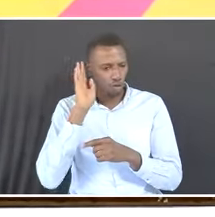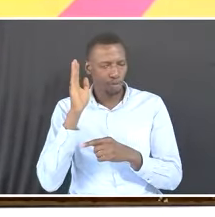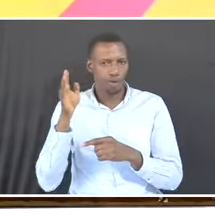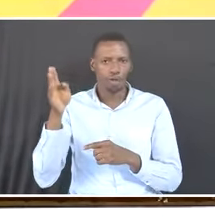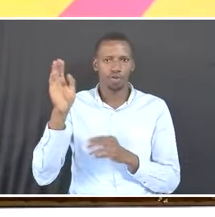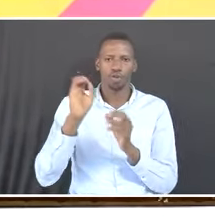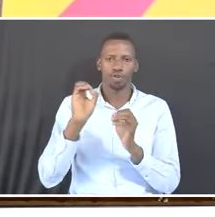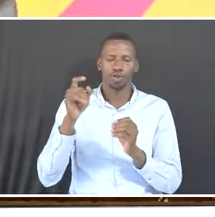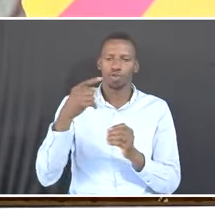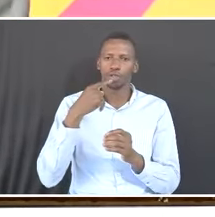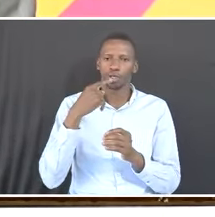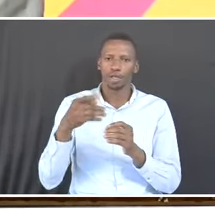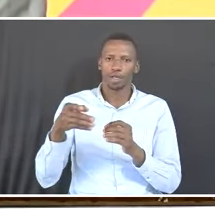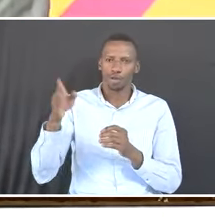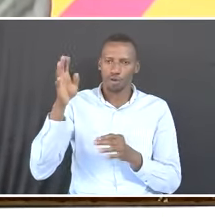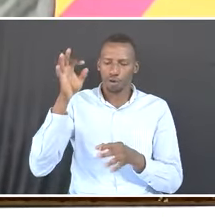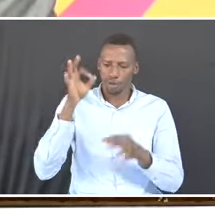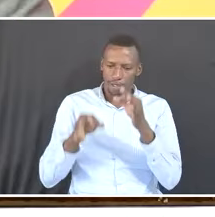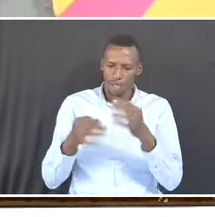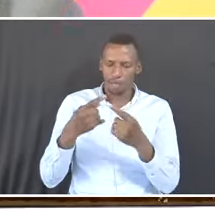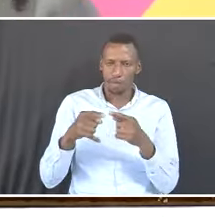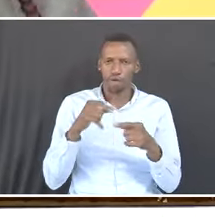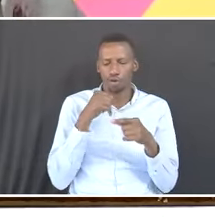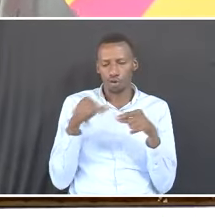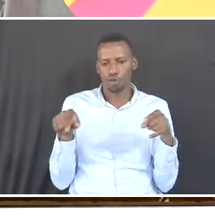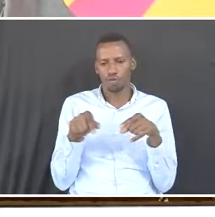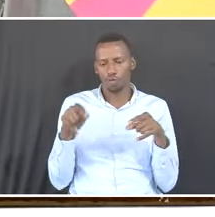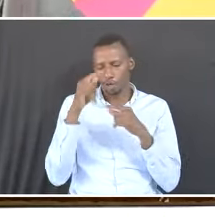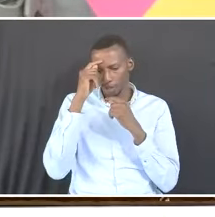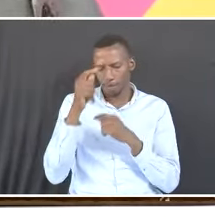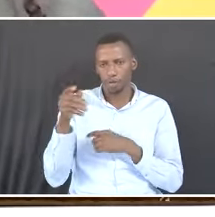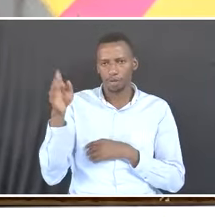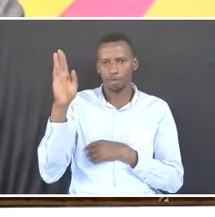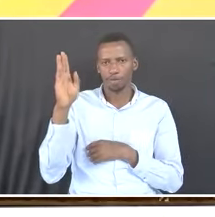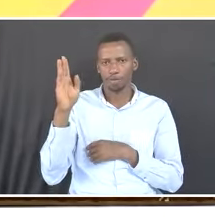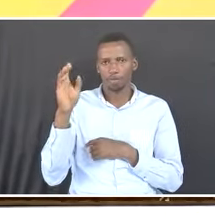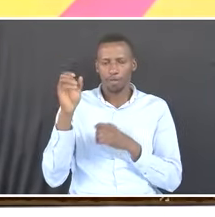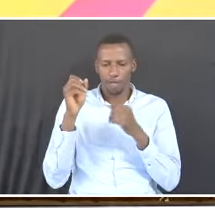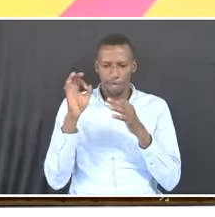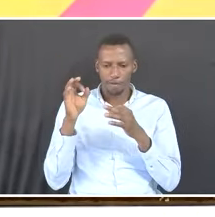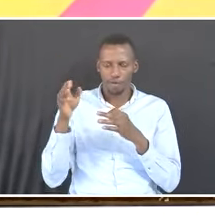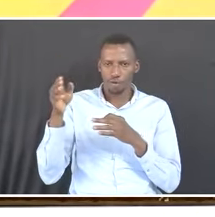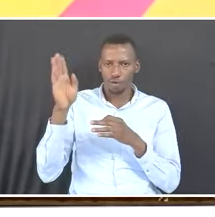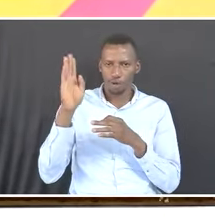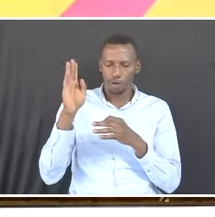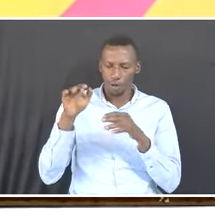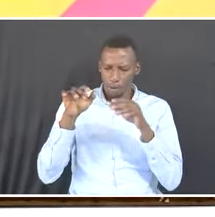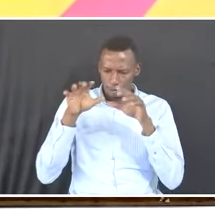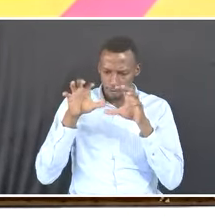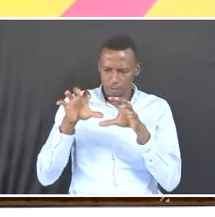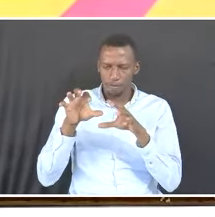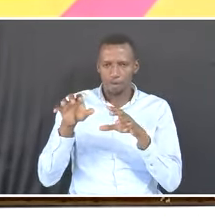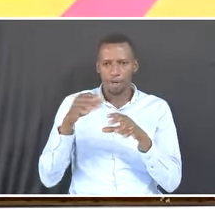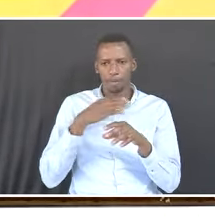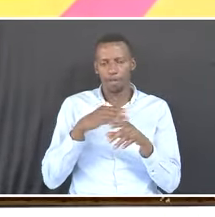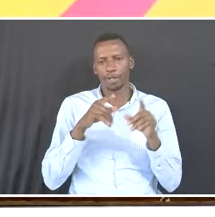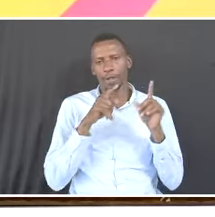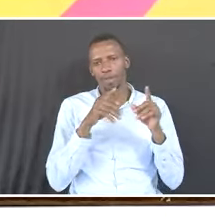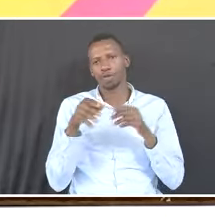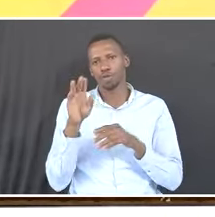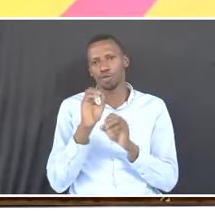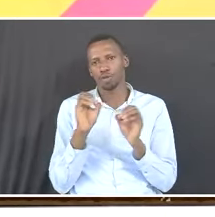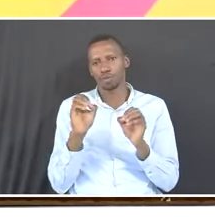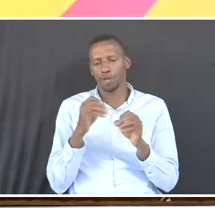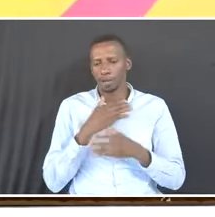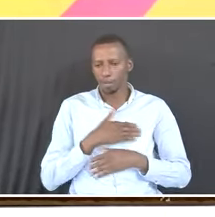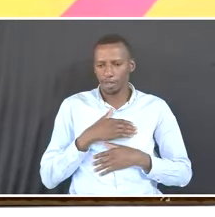just and fear me not. If I condemn you, blame me not. Let us escape to the mountains for